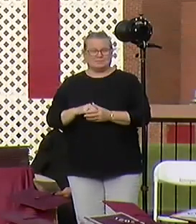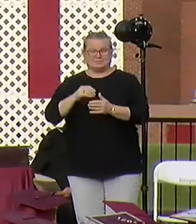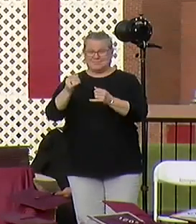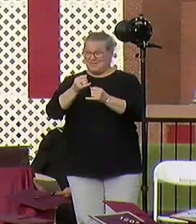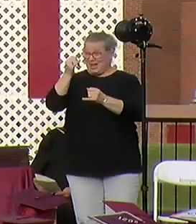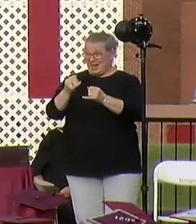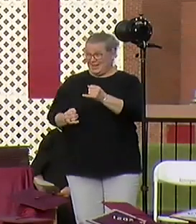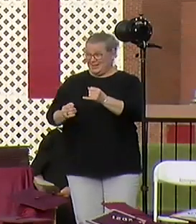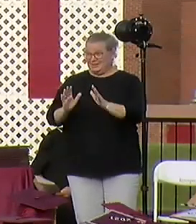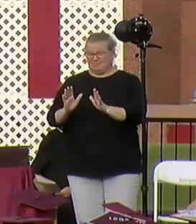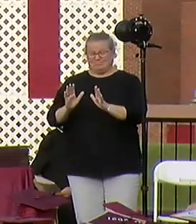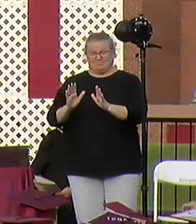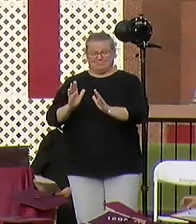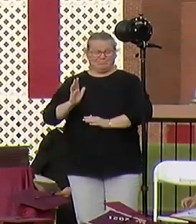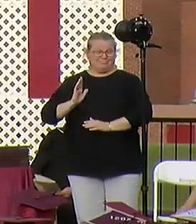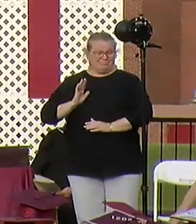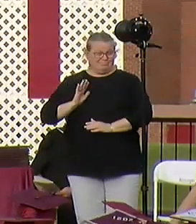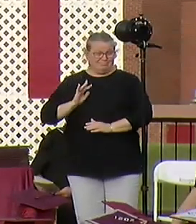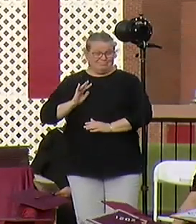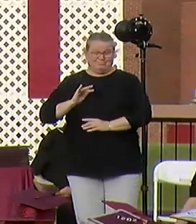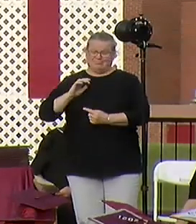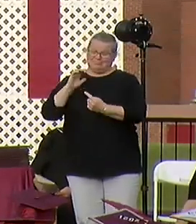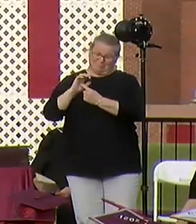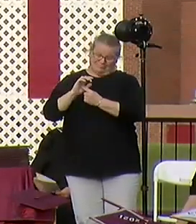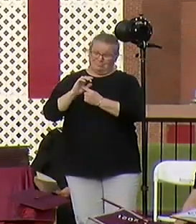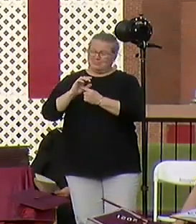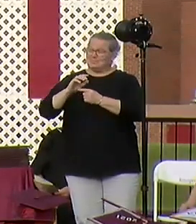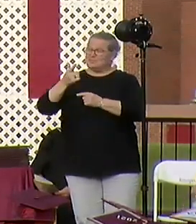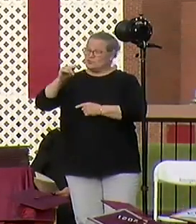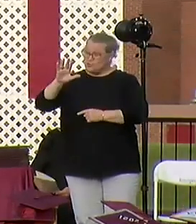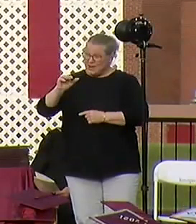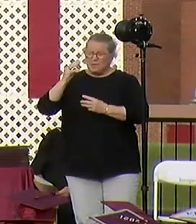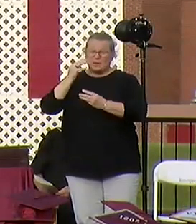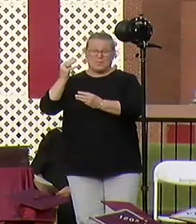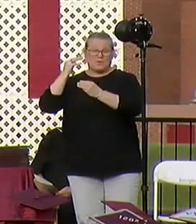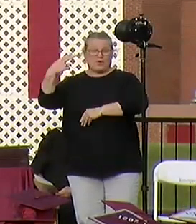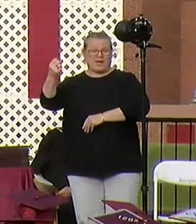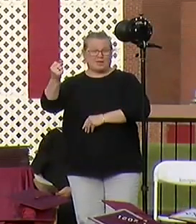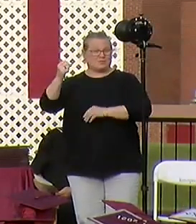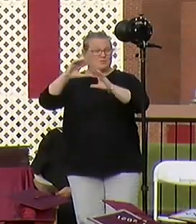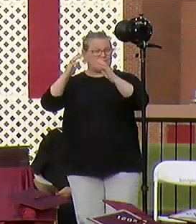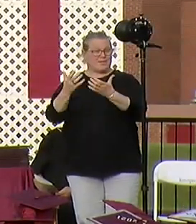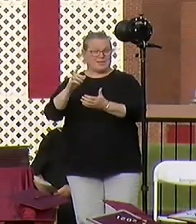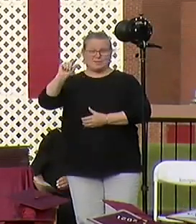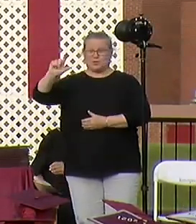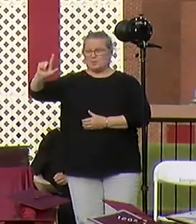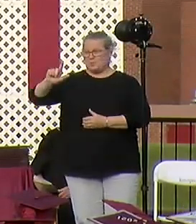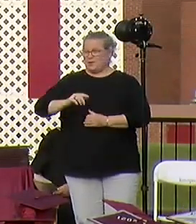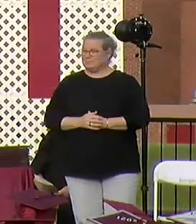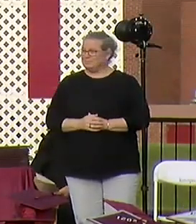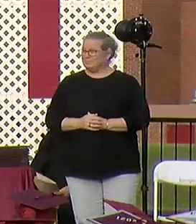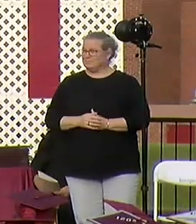the amazing Granby Memorial High School class of 2021. I feel